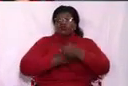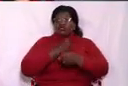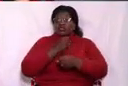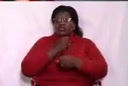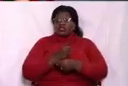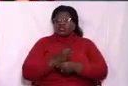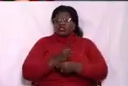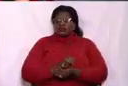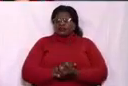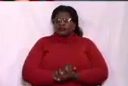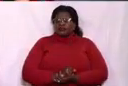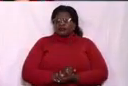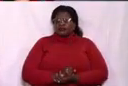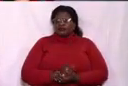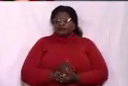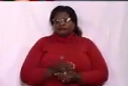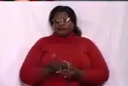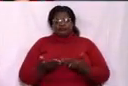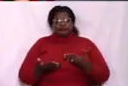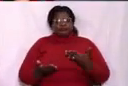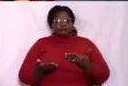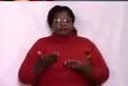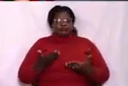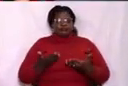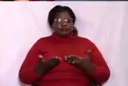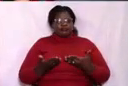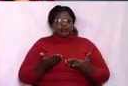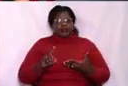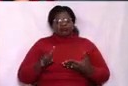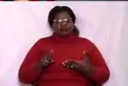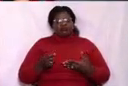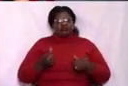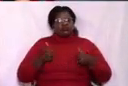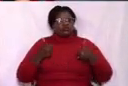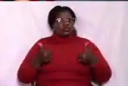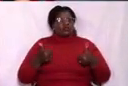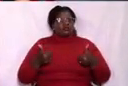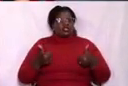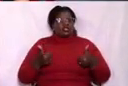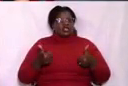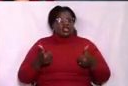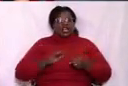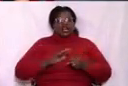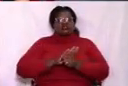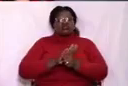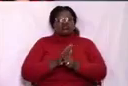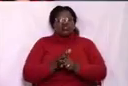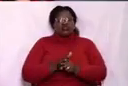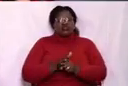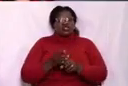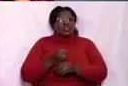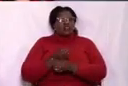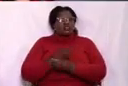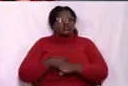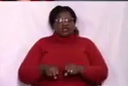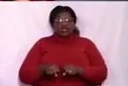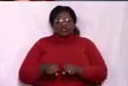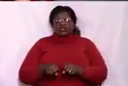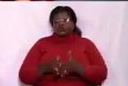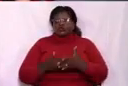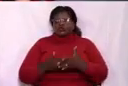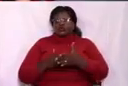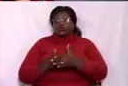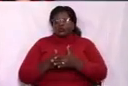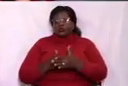Well, maybe if things get well and COVID decides to pack and leave, yeah, maybe you'll see the